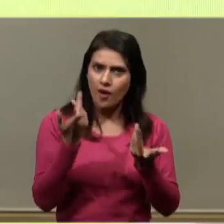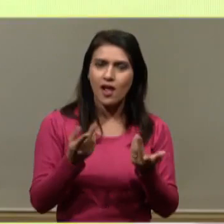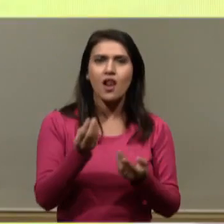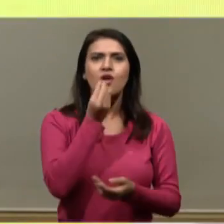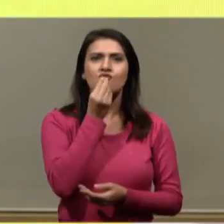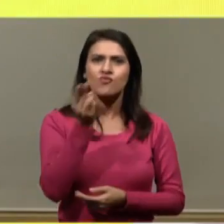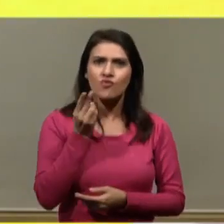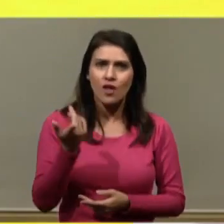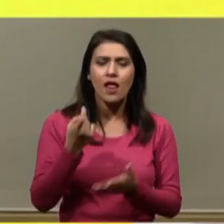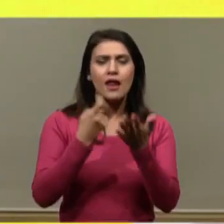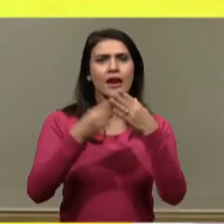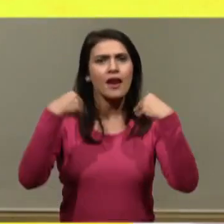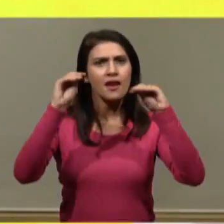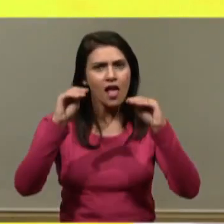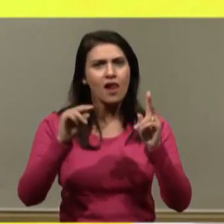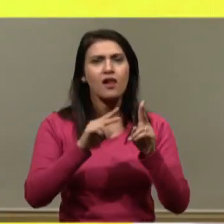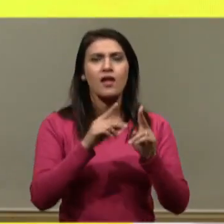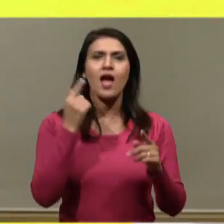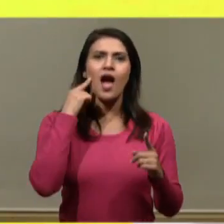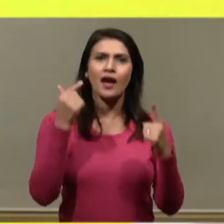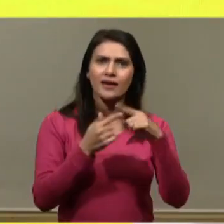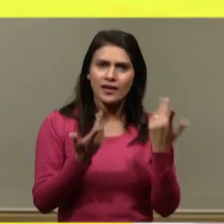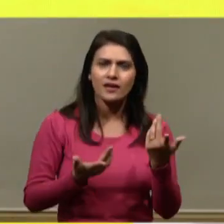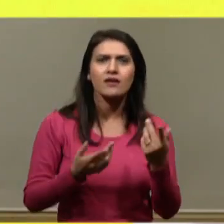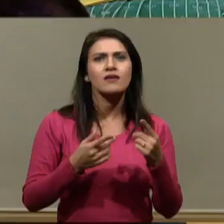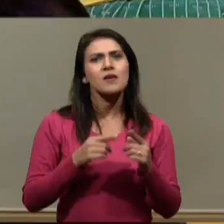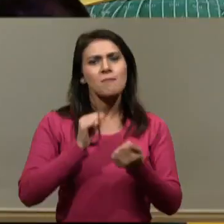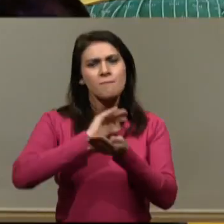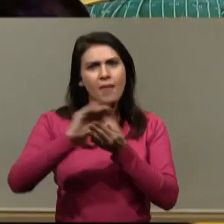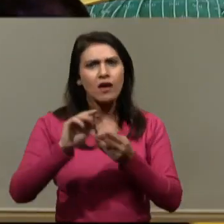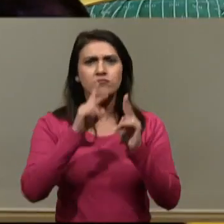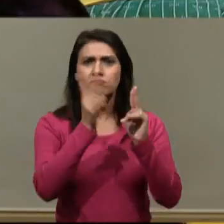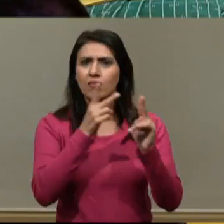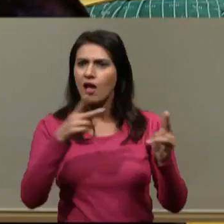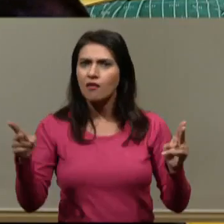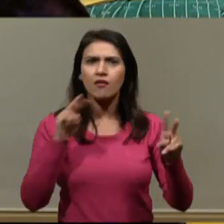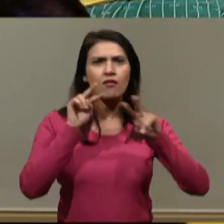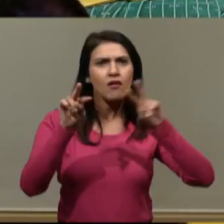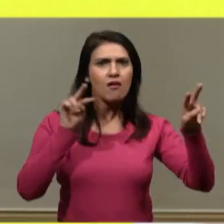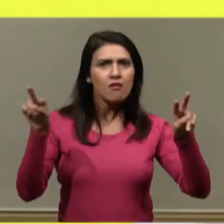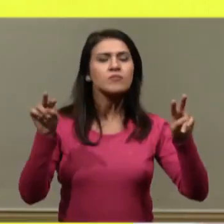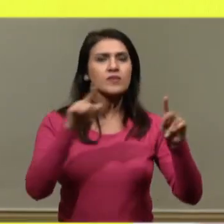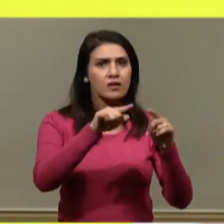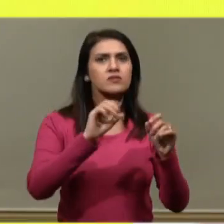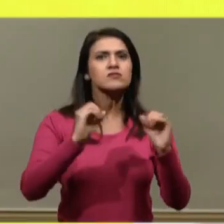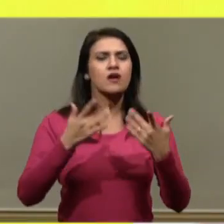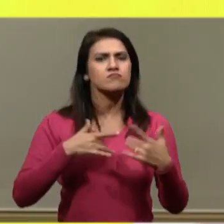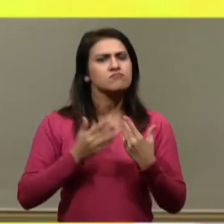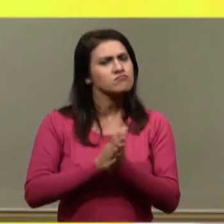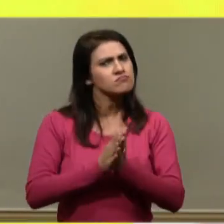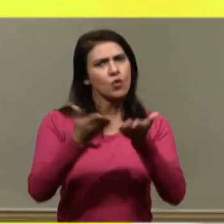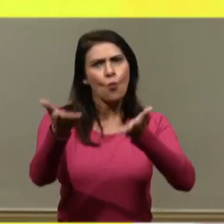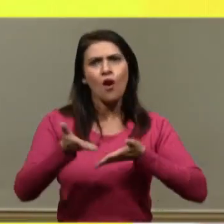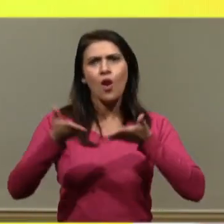restaurant sector, retail, IT, ITES, banking. There are many, many companies that have expressed an interest in hiring